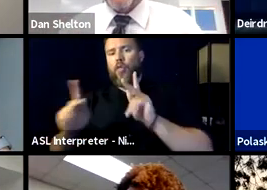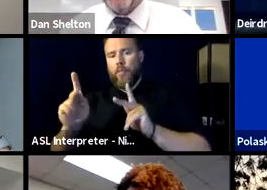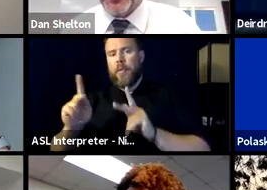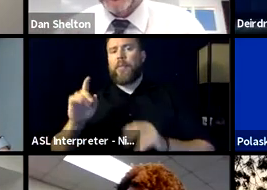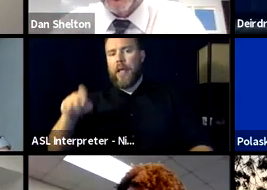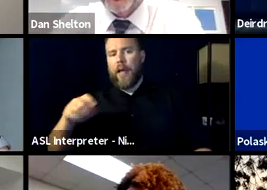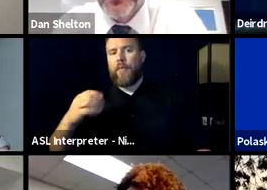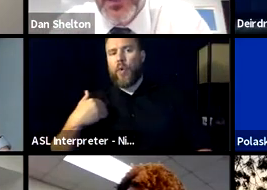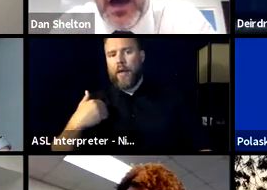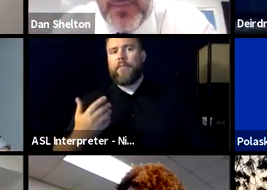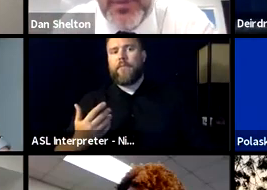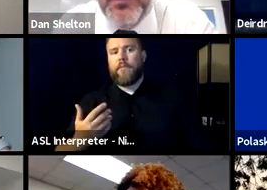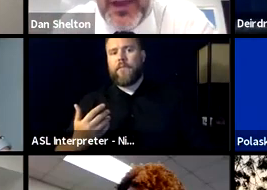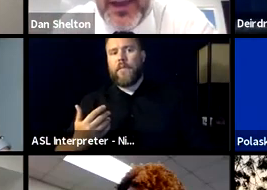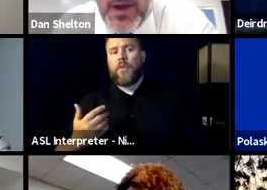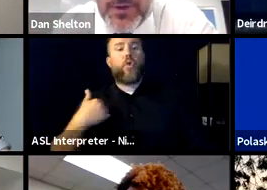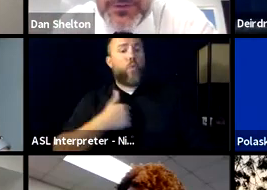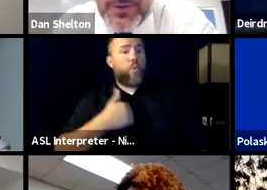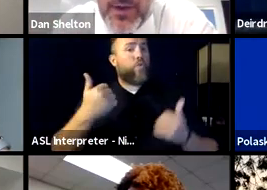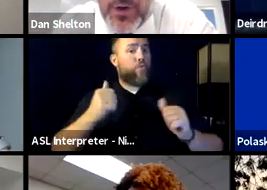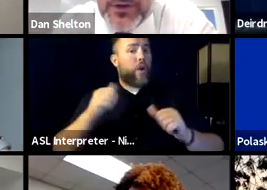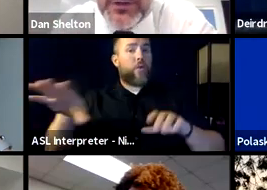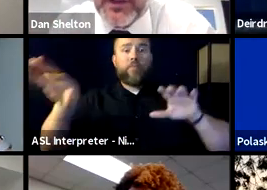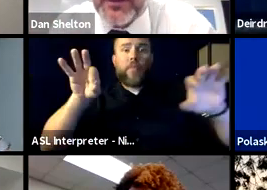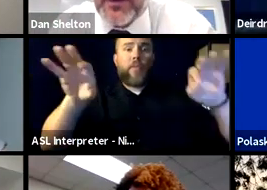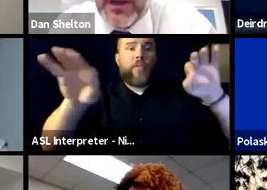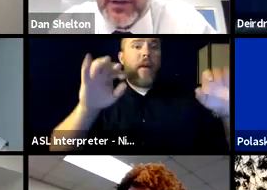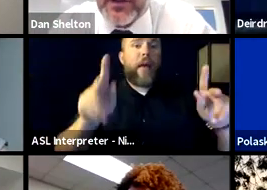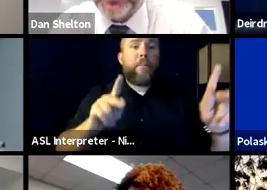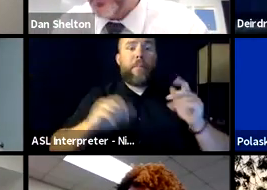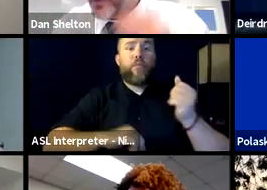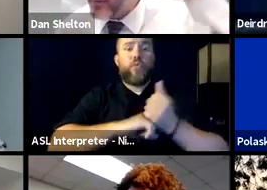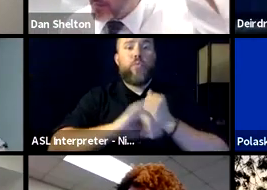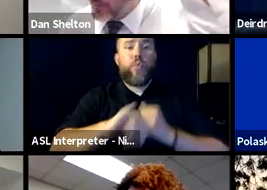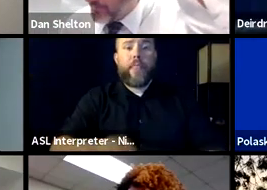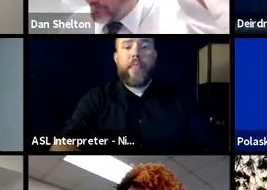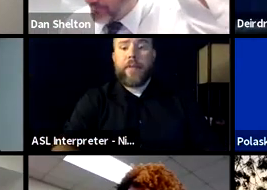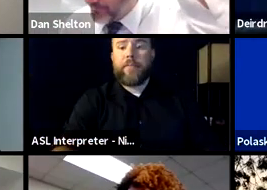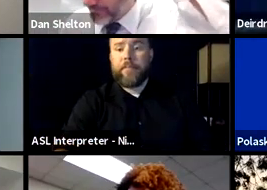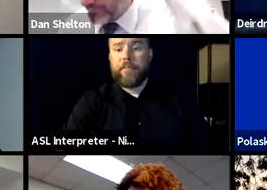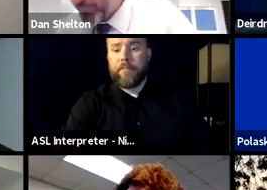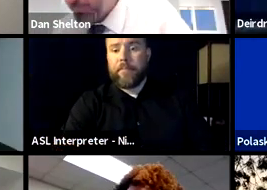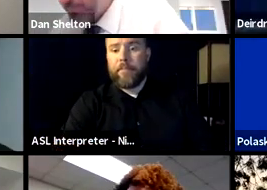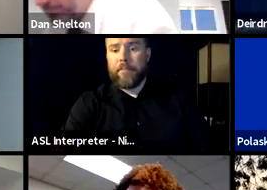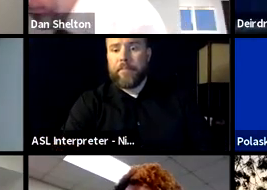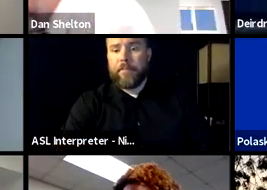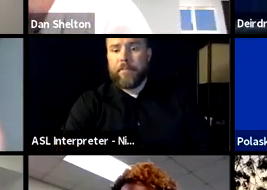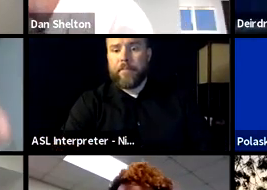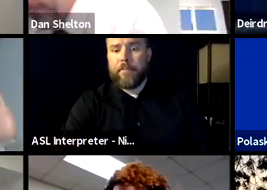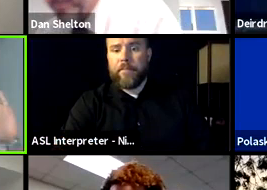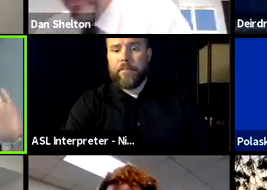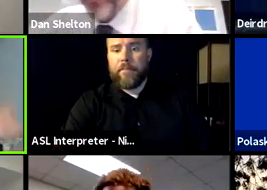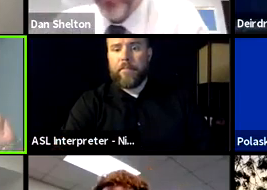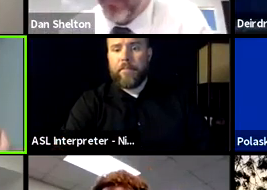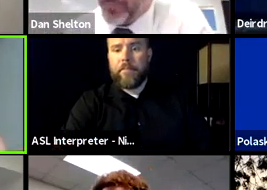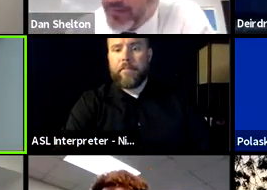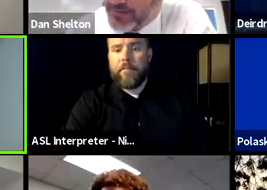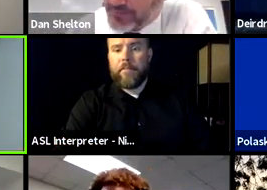try to galvanize people that can help us with that work. So that's a great suggestion. Thank you. I'm